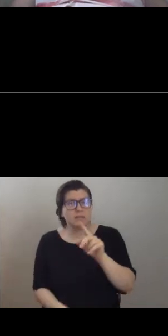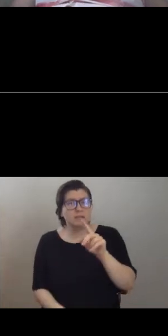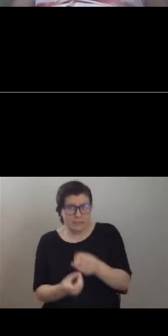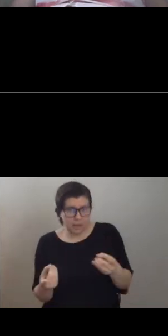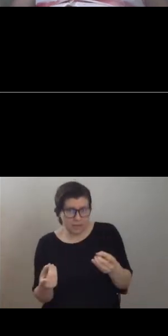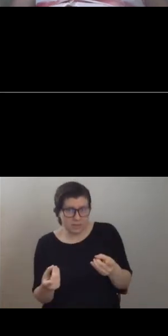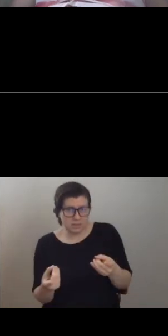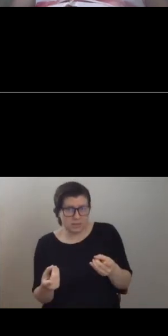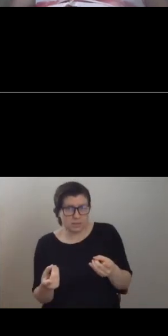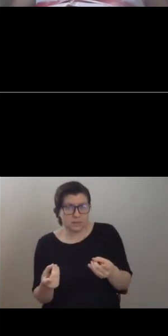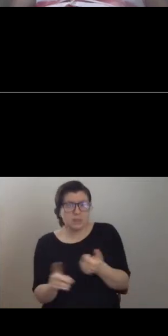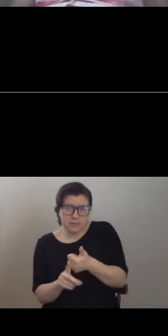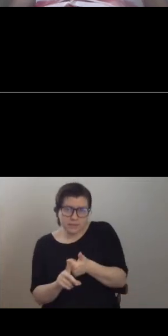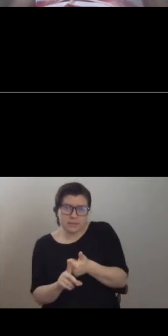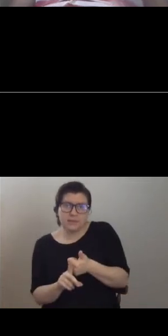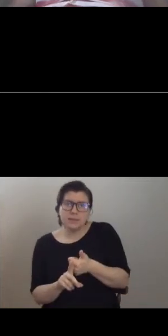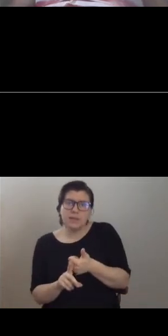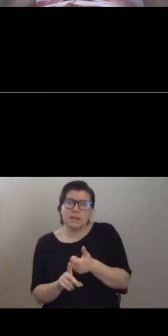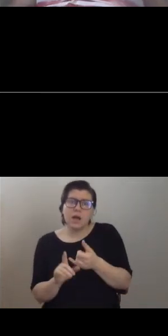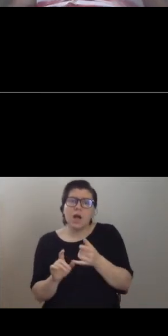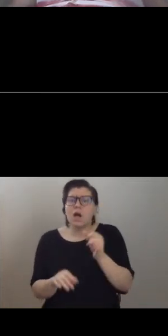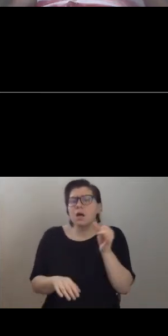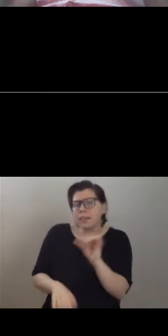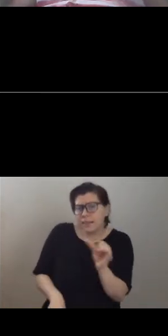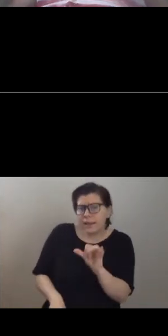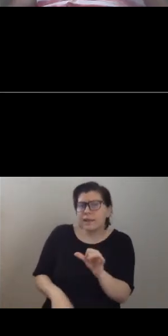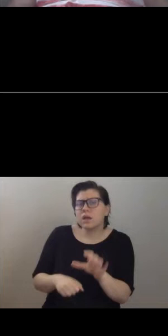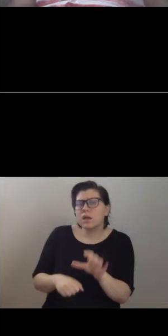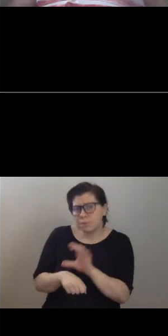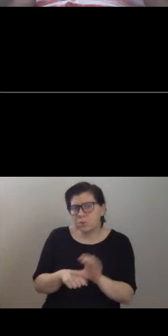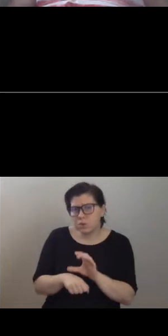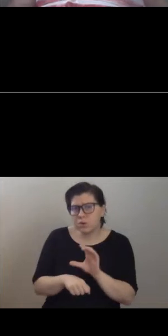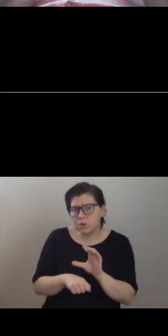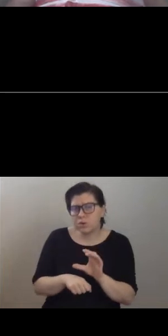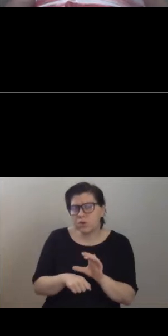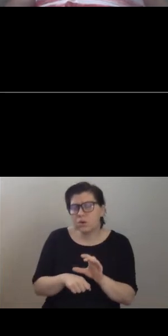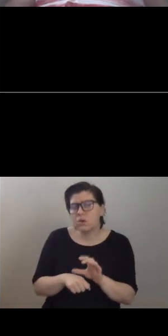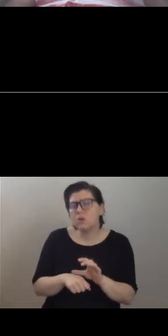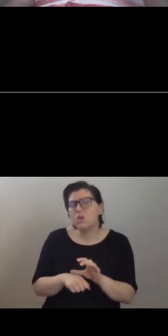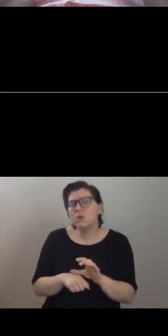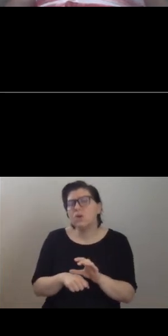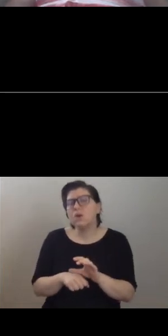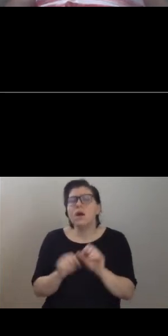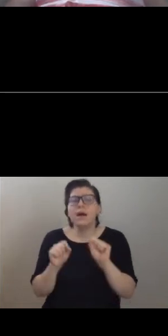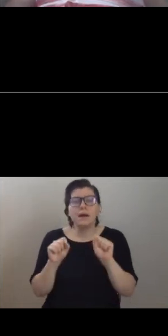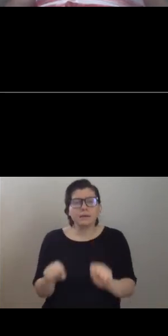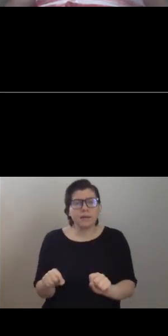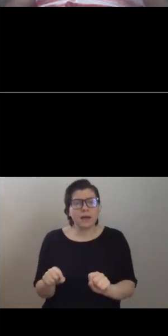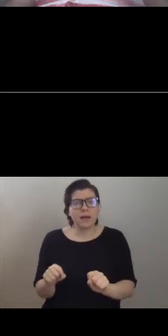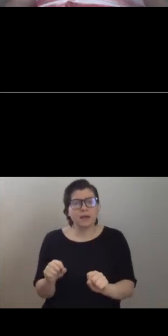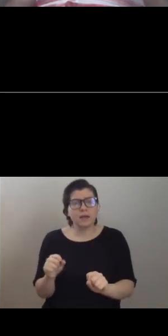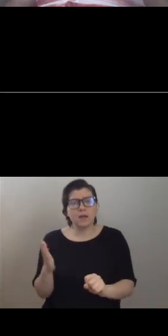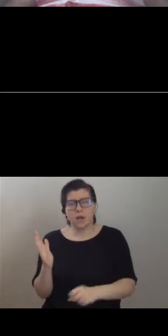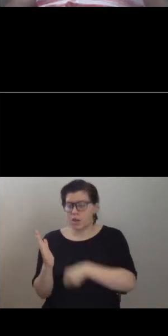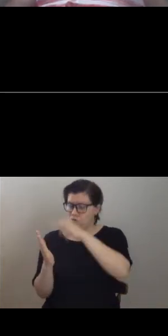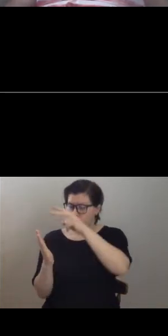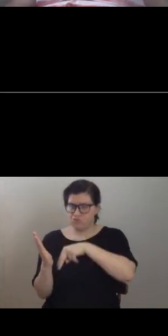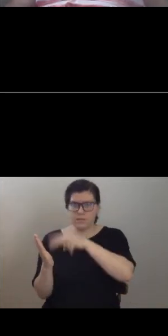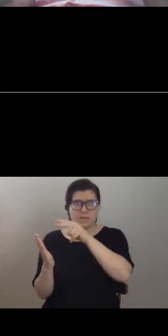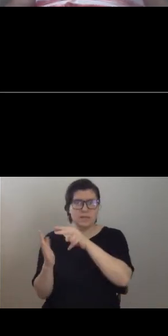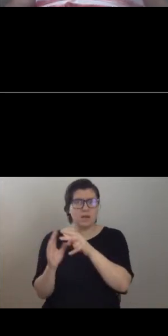is a device that's much like a computer, that is able to read the ballot to